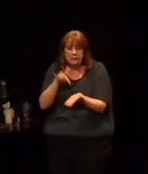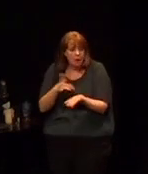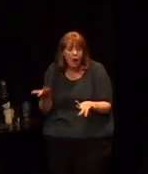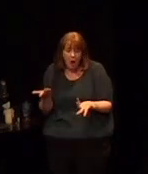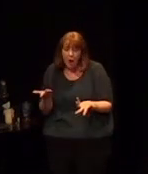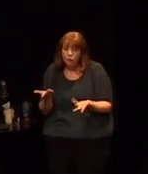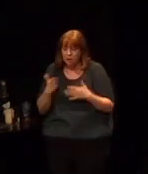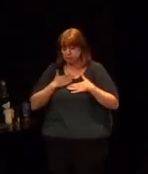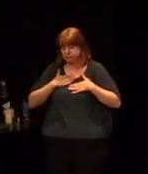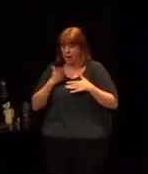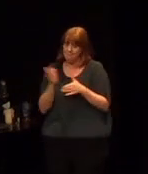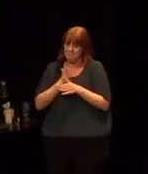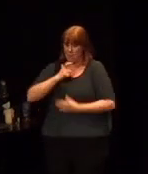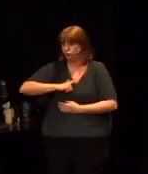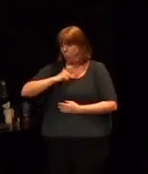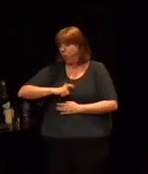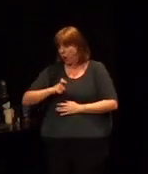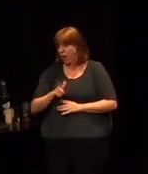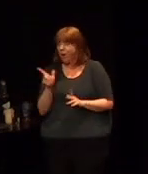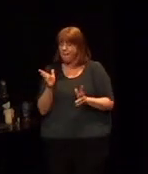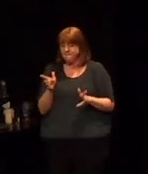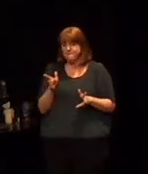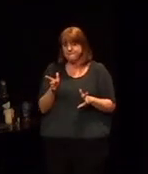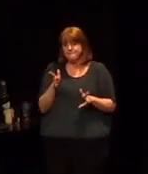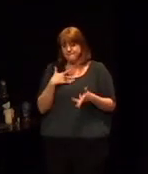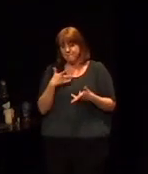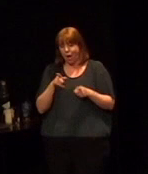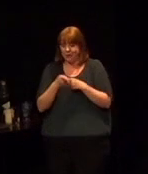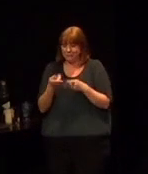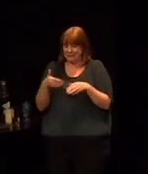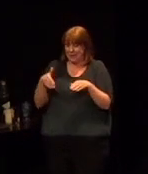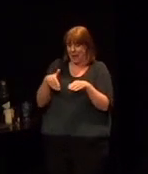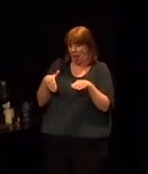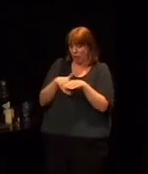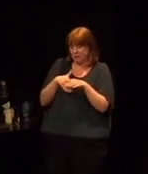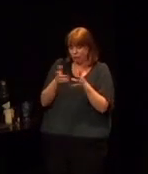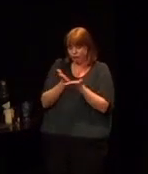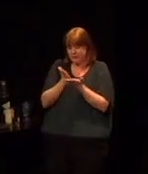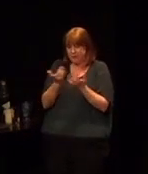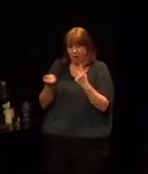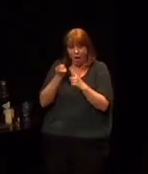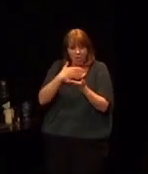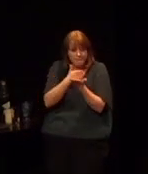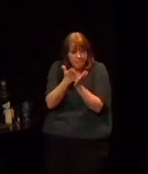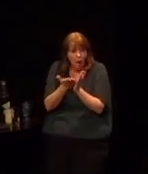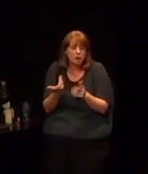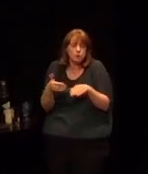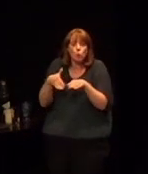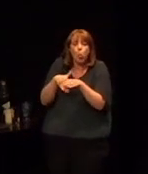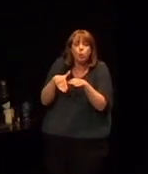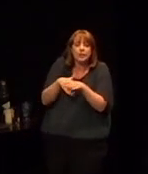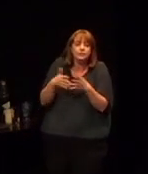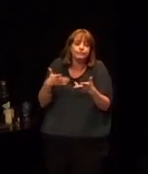is primarily my role, but leading or feeding into everything else that I do is other aspects, which